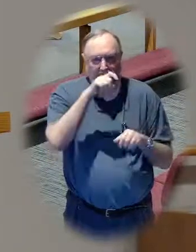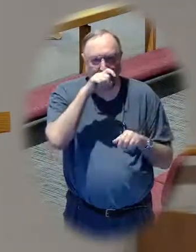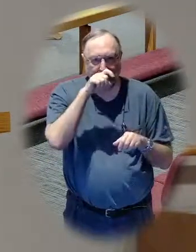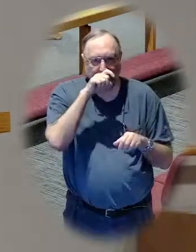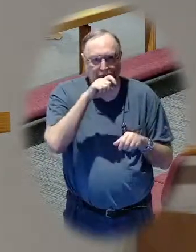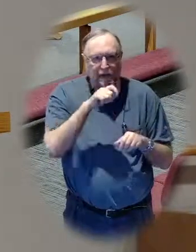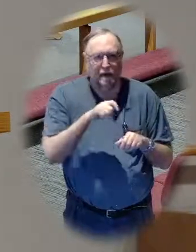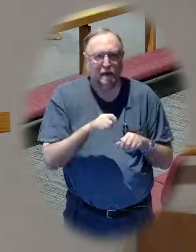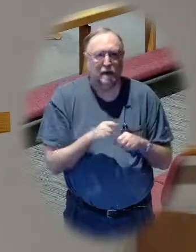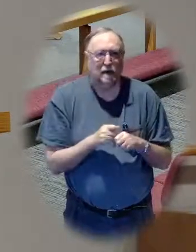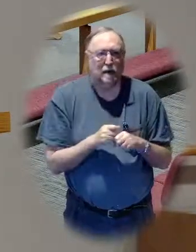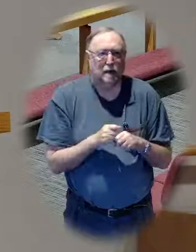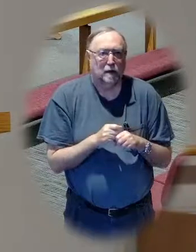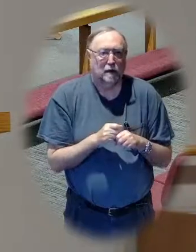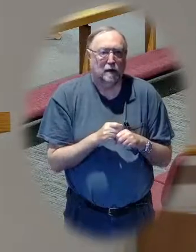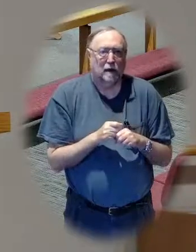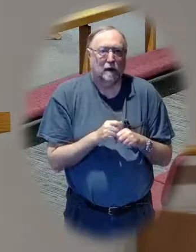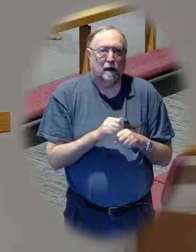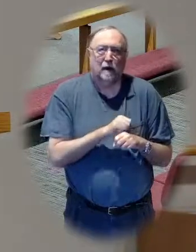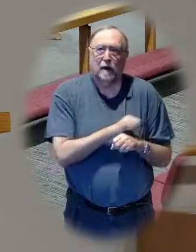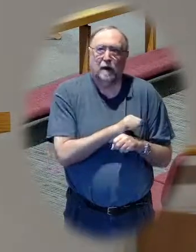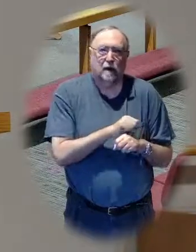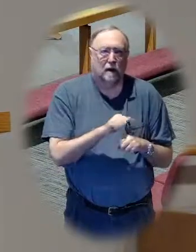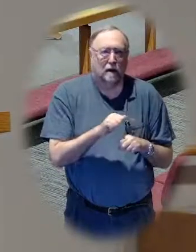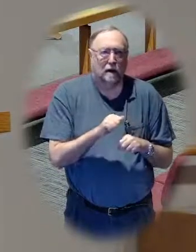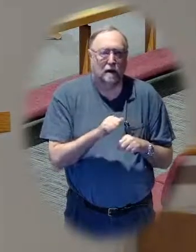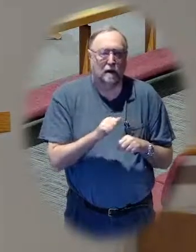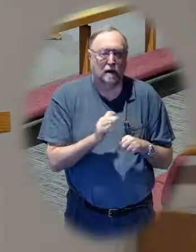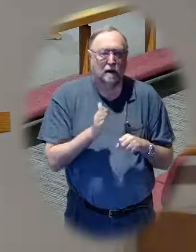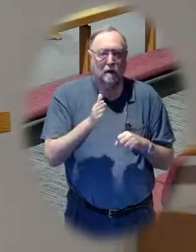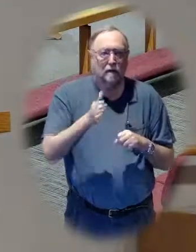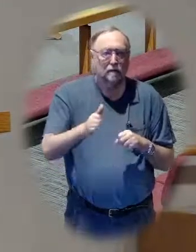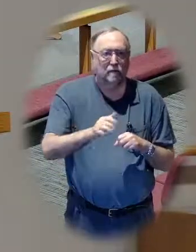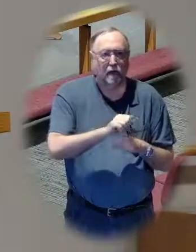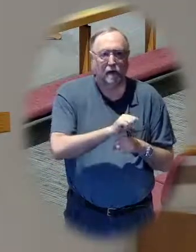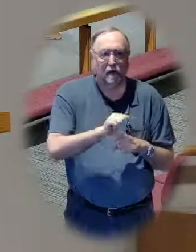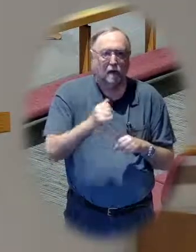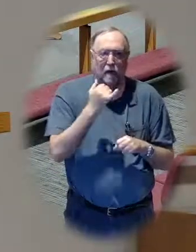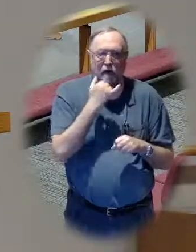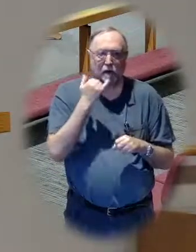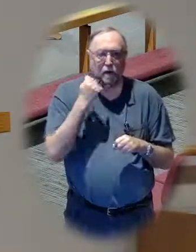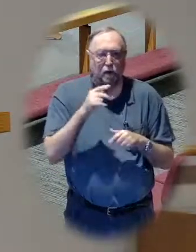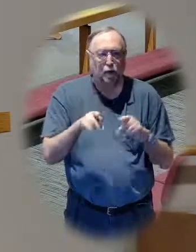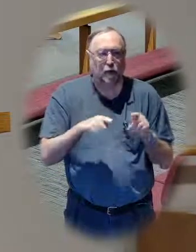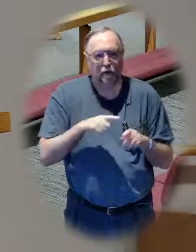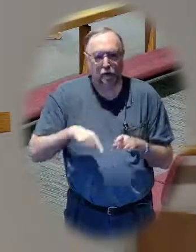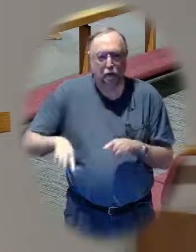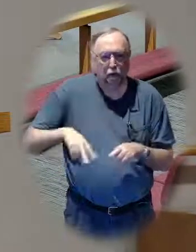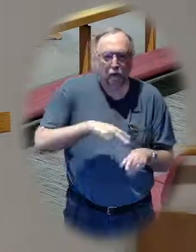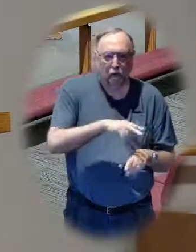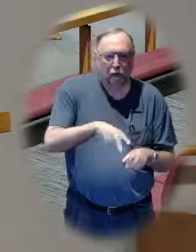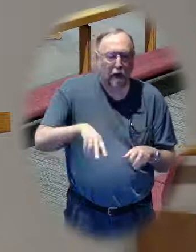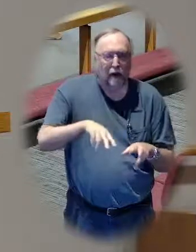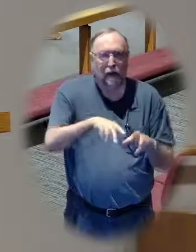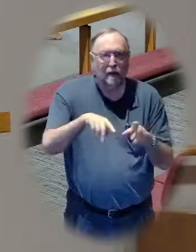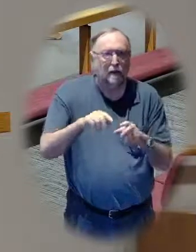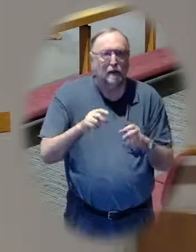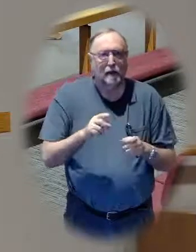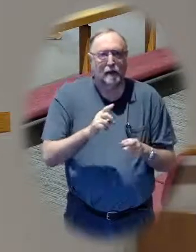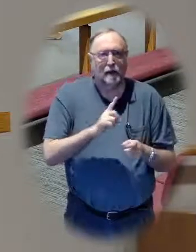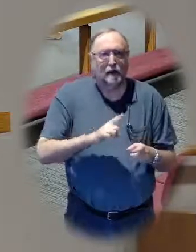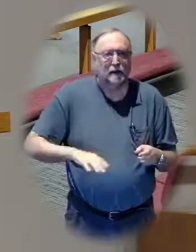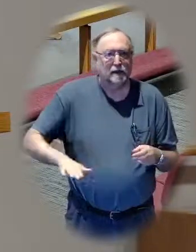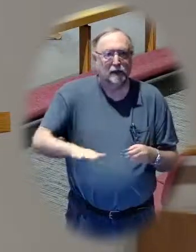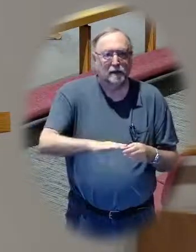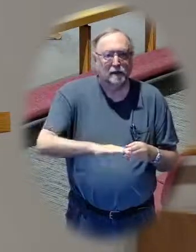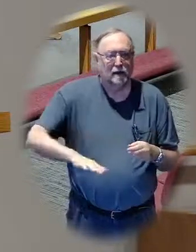wander around in the wilderness. And throughout the whole Old Testament, there's generations of children who hadn't witnessed